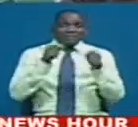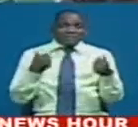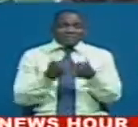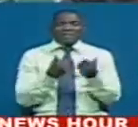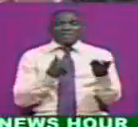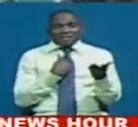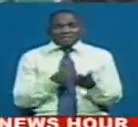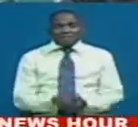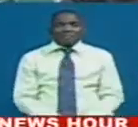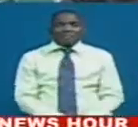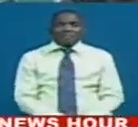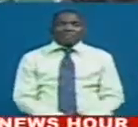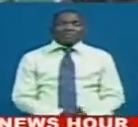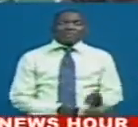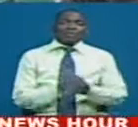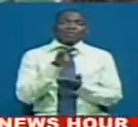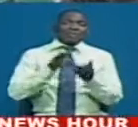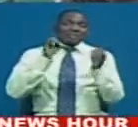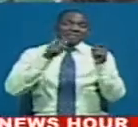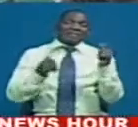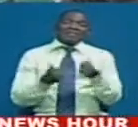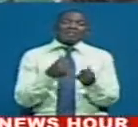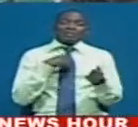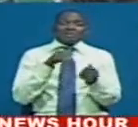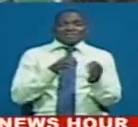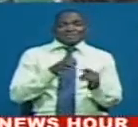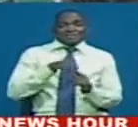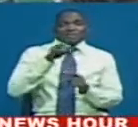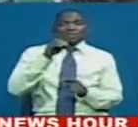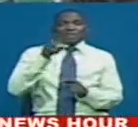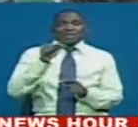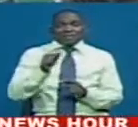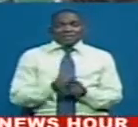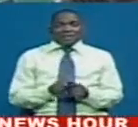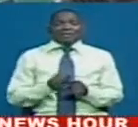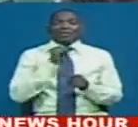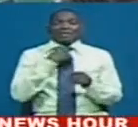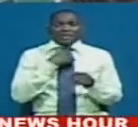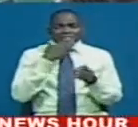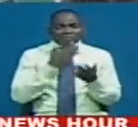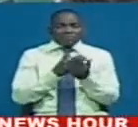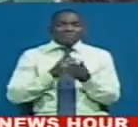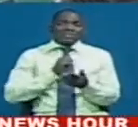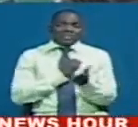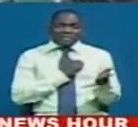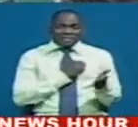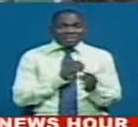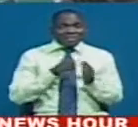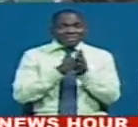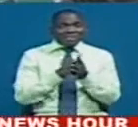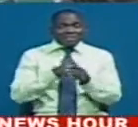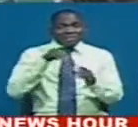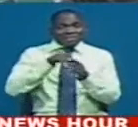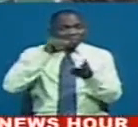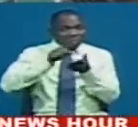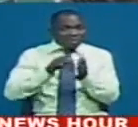very serious challenge facing most colleges of education, and Ola for that matter, is the lack of critical staff, such